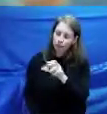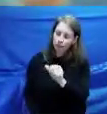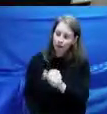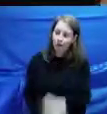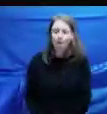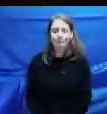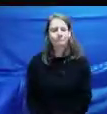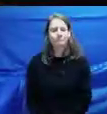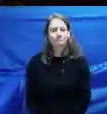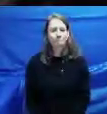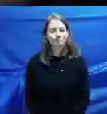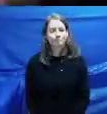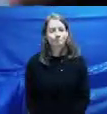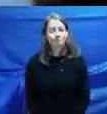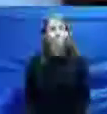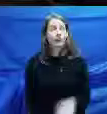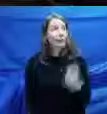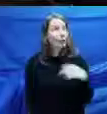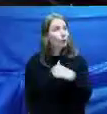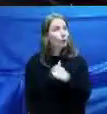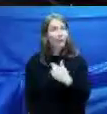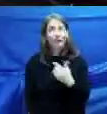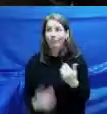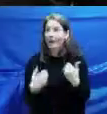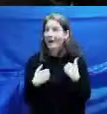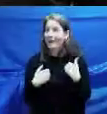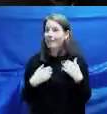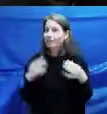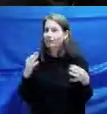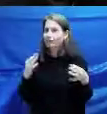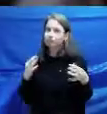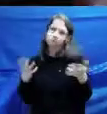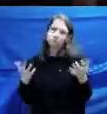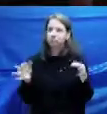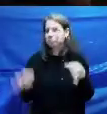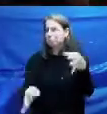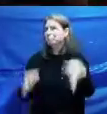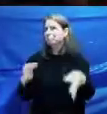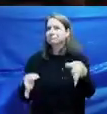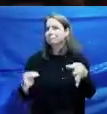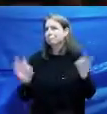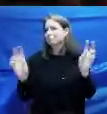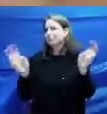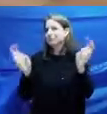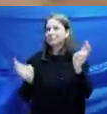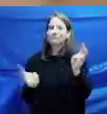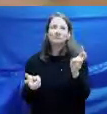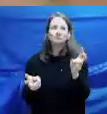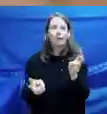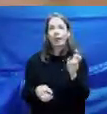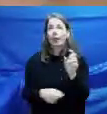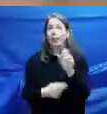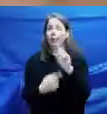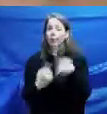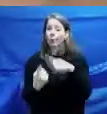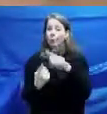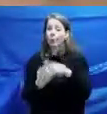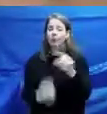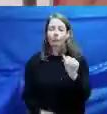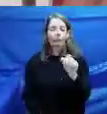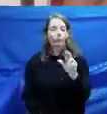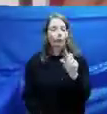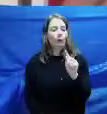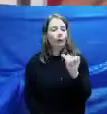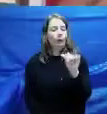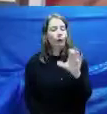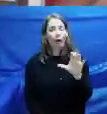about who should control the Arctic and what should we do when this territory opens up. They're playing the role